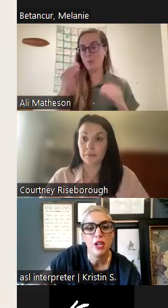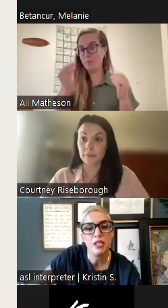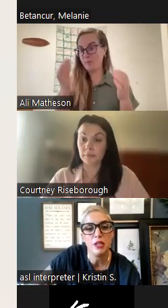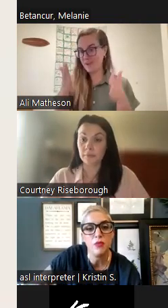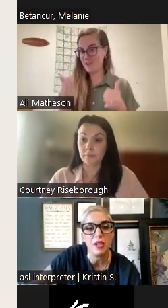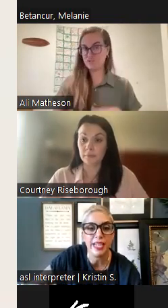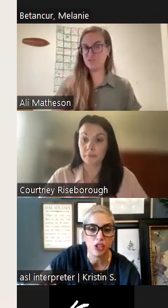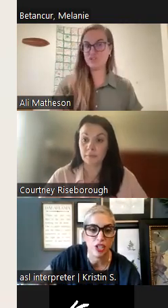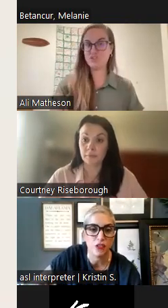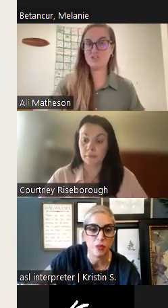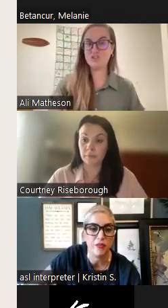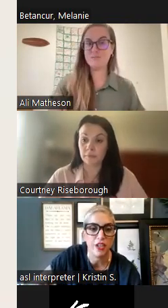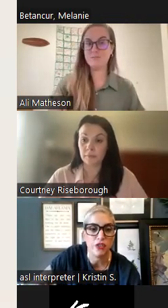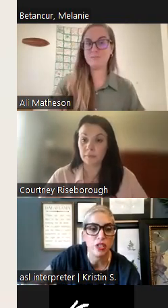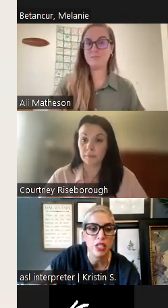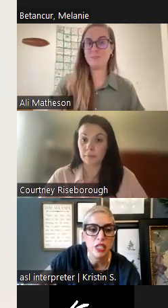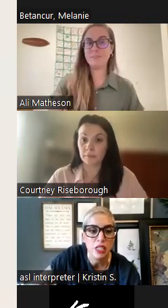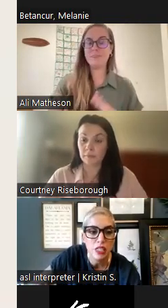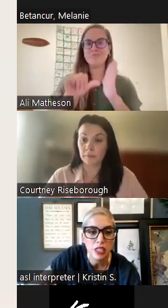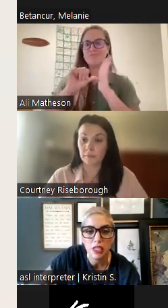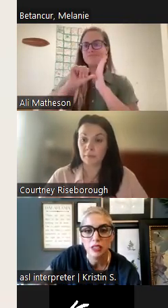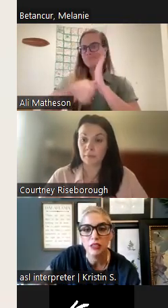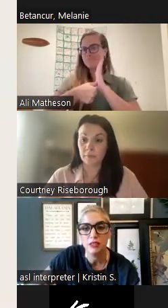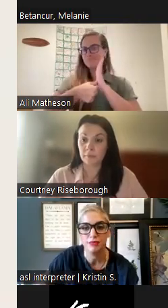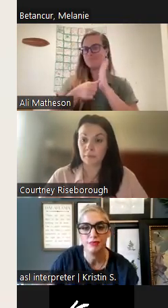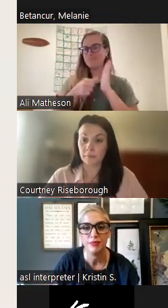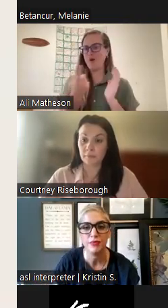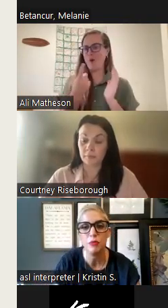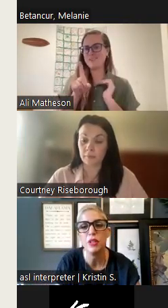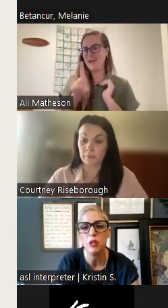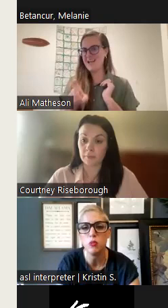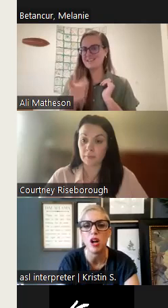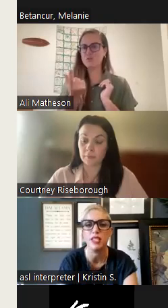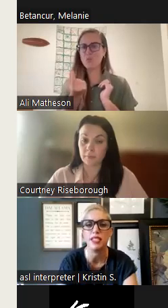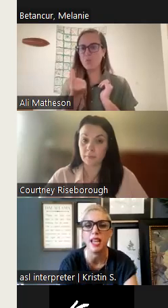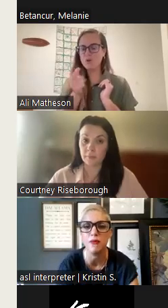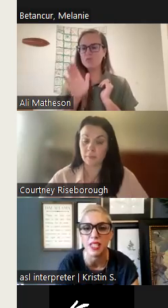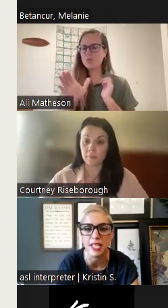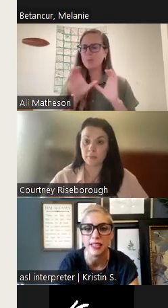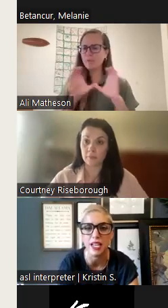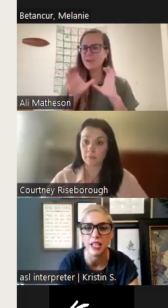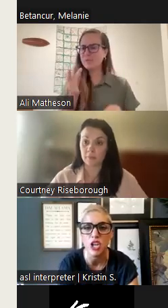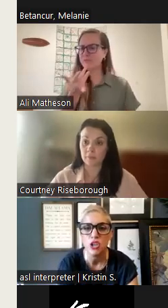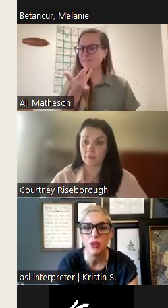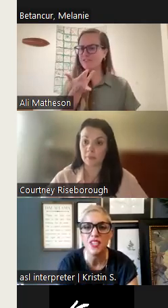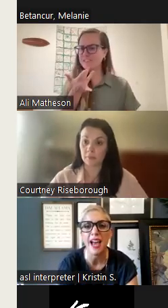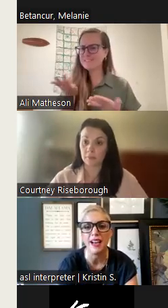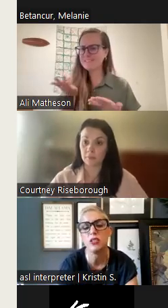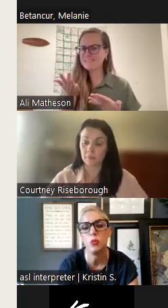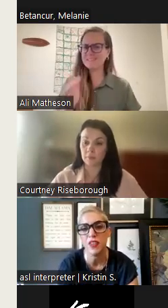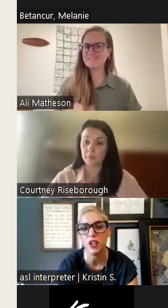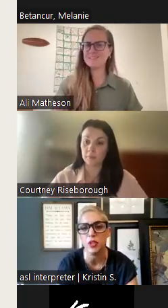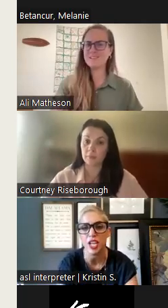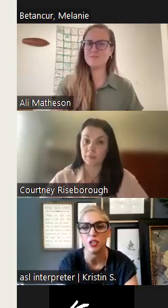So here are some recommendations for the providers. I really want to emphasize that you have to